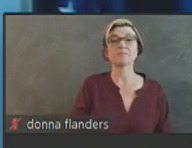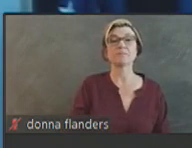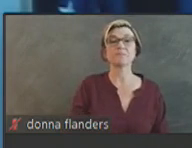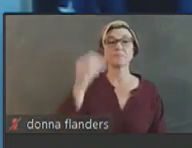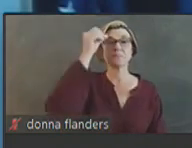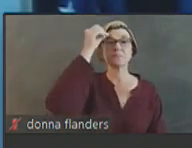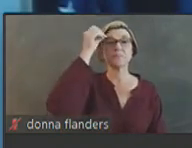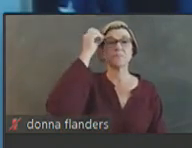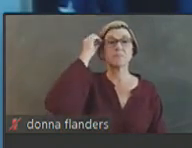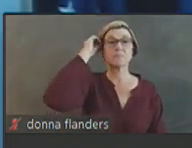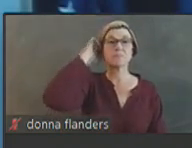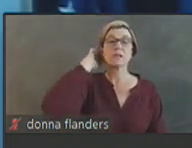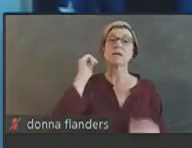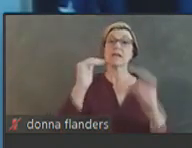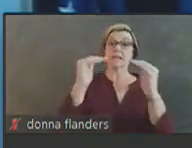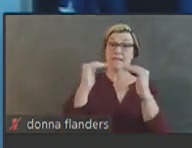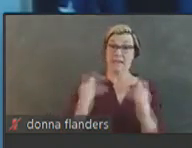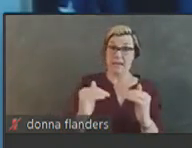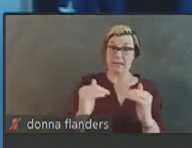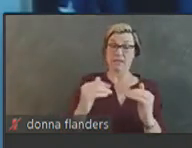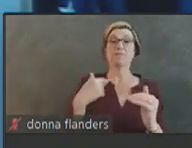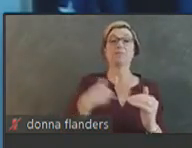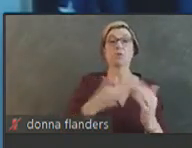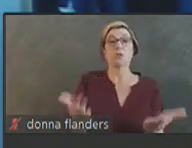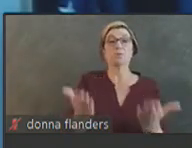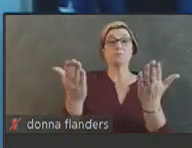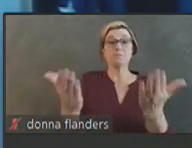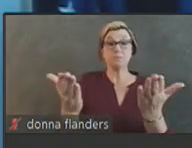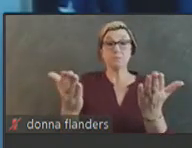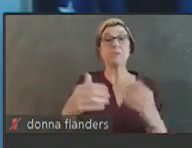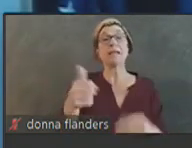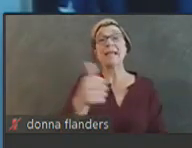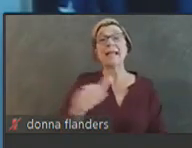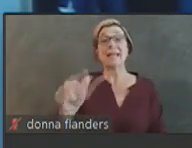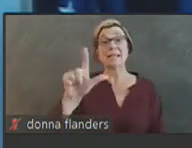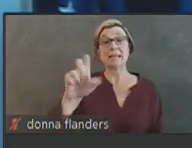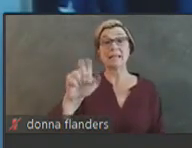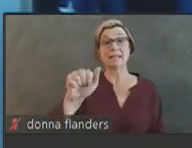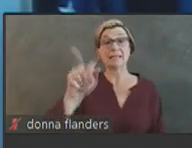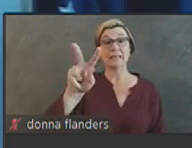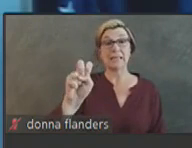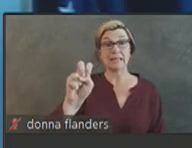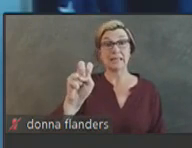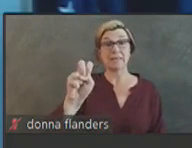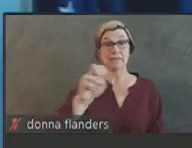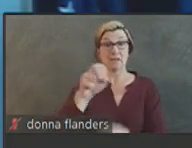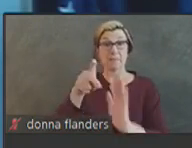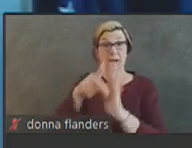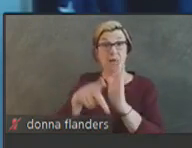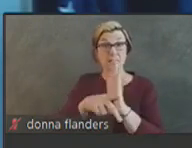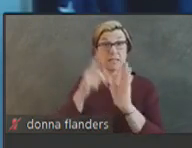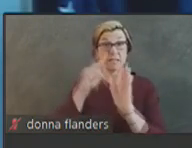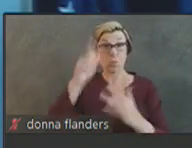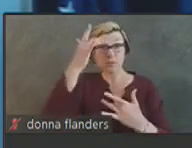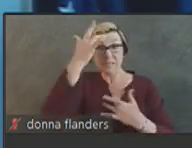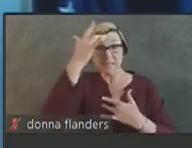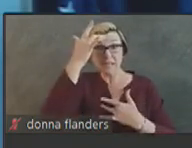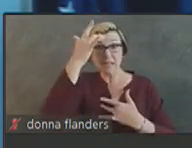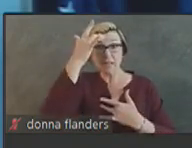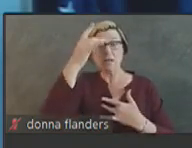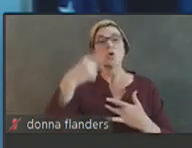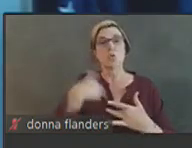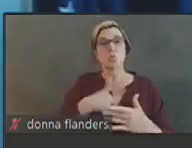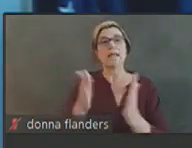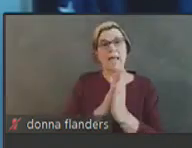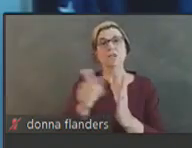Consider also expanding employee leave policies to encourage workers who are sick and need care or a sick